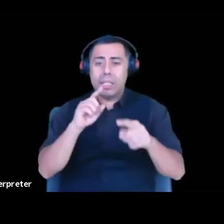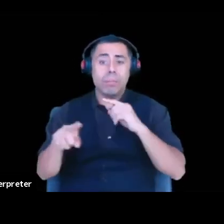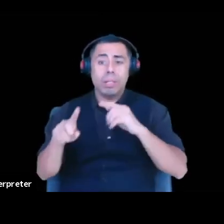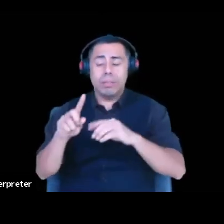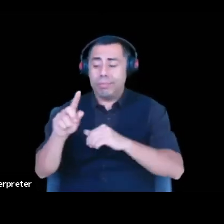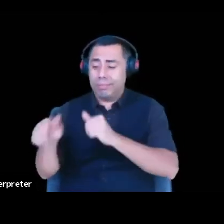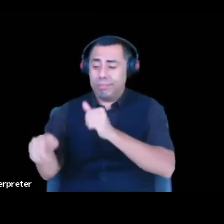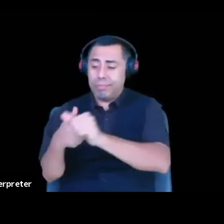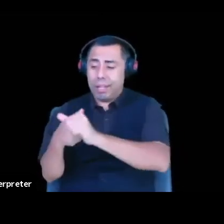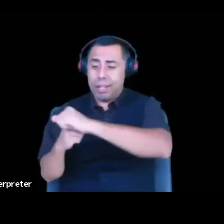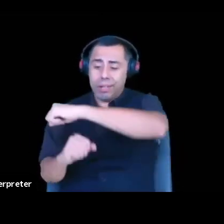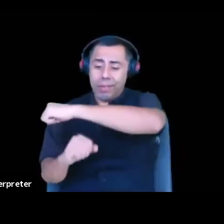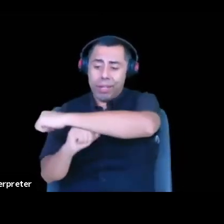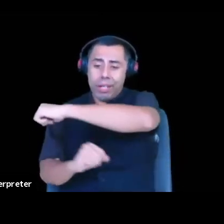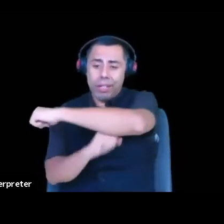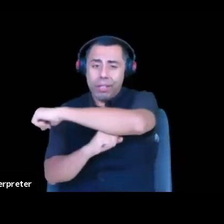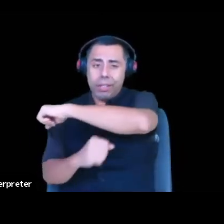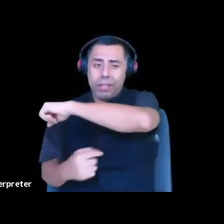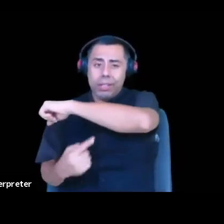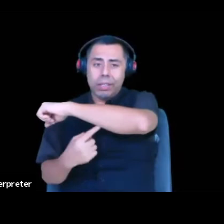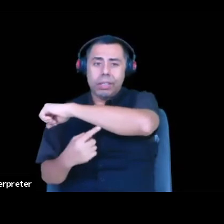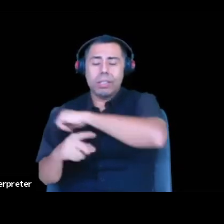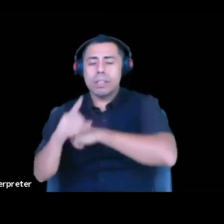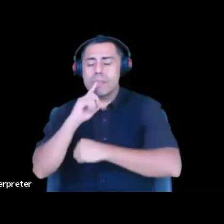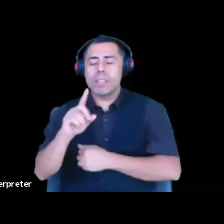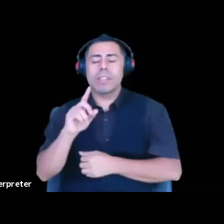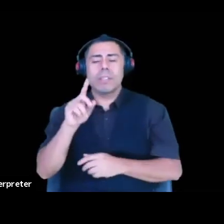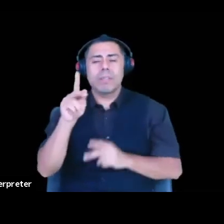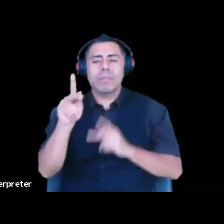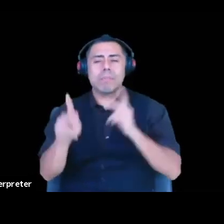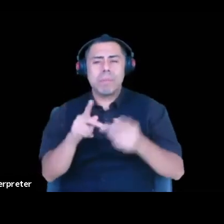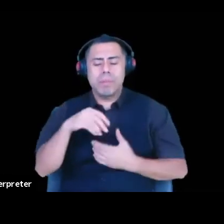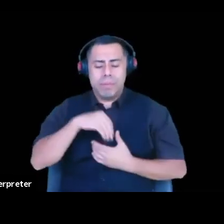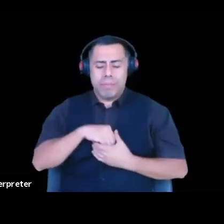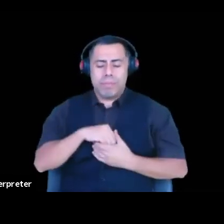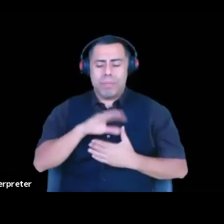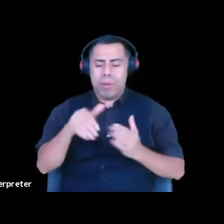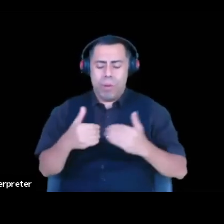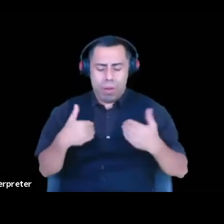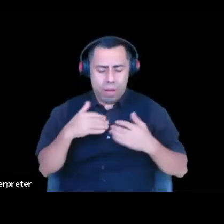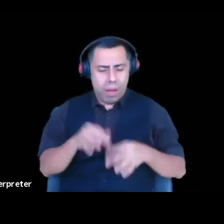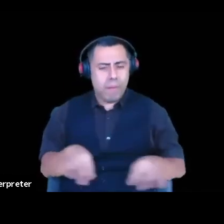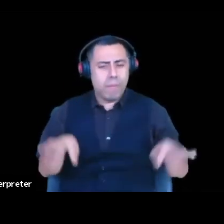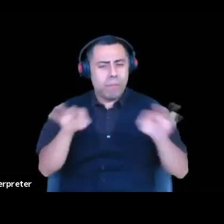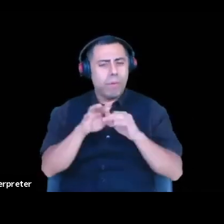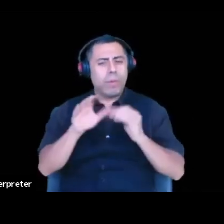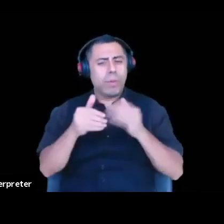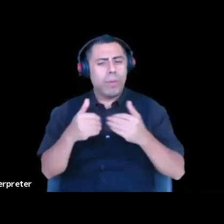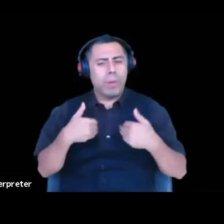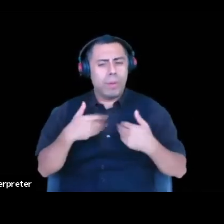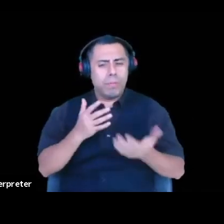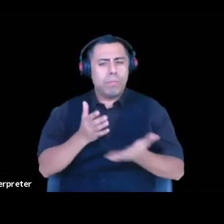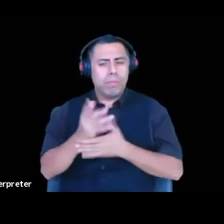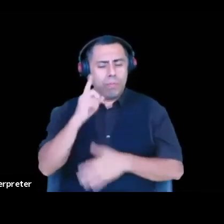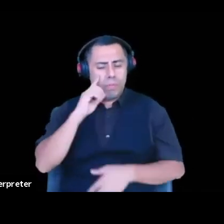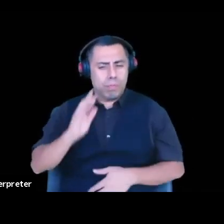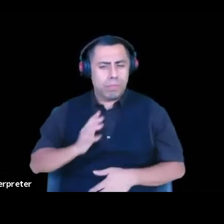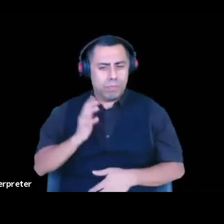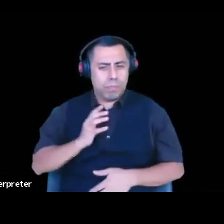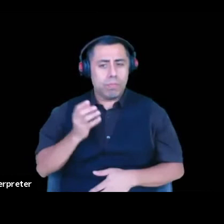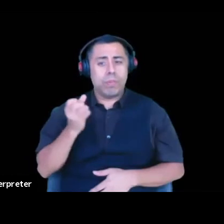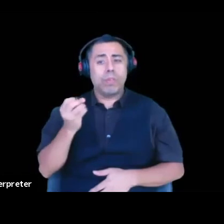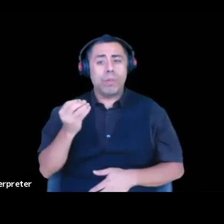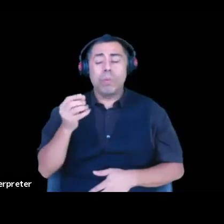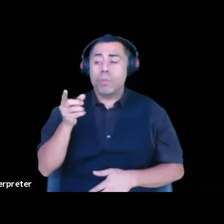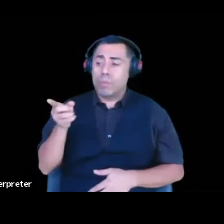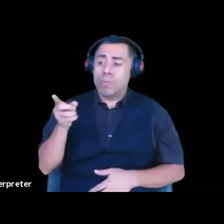the inherent worth and dignity of all people. And if that was one thing that Native Nation tried to educate about,